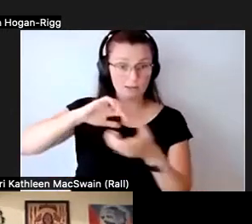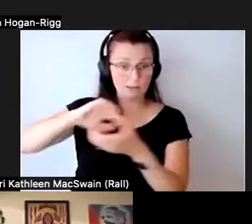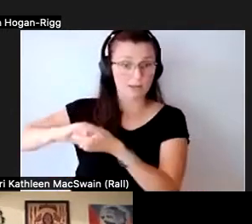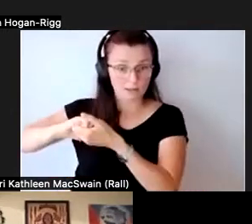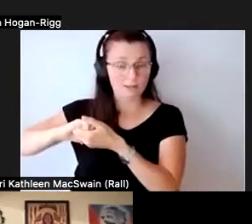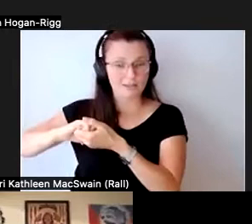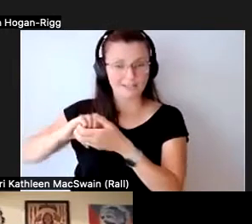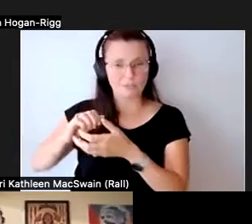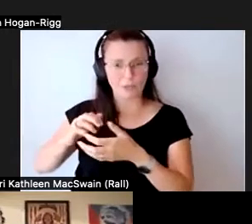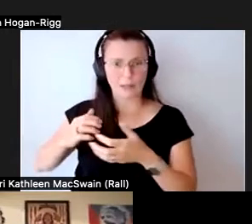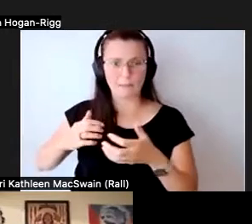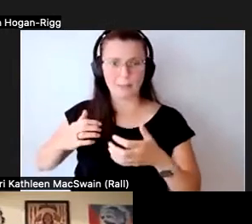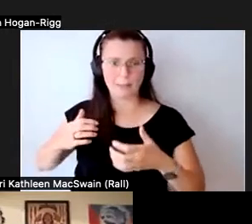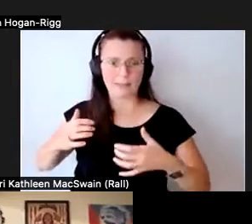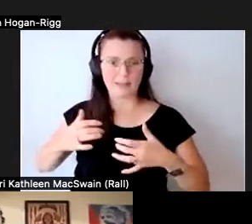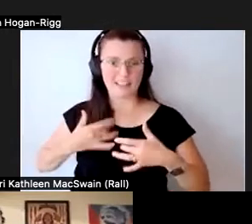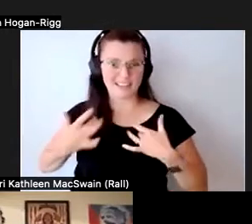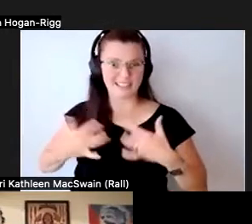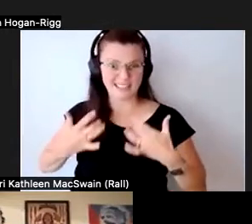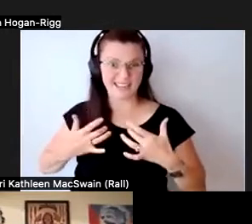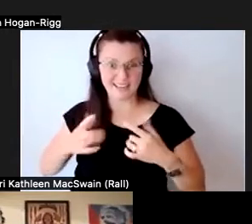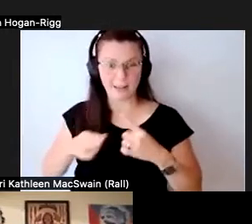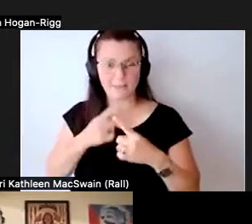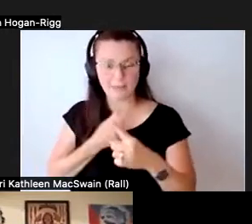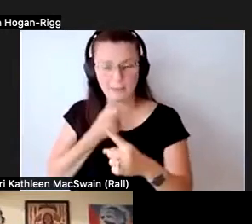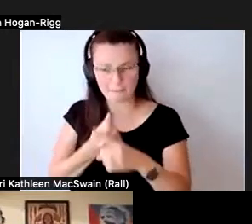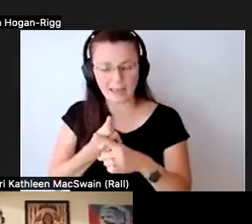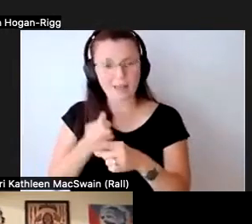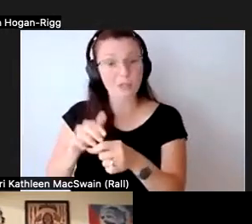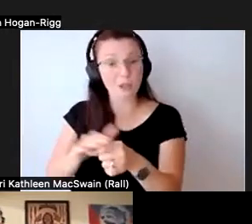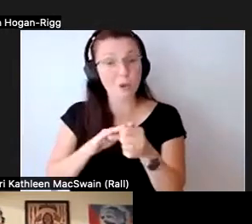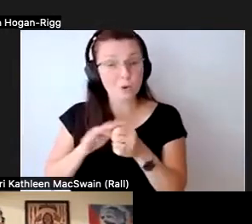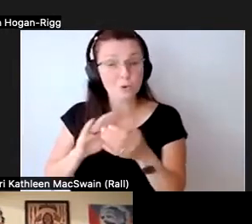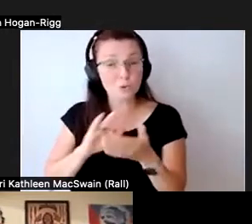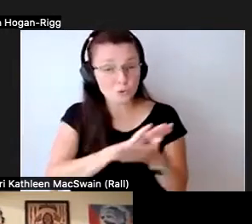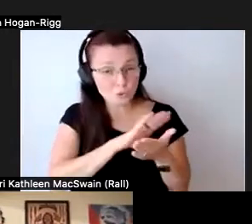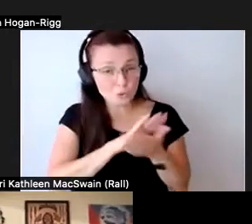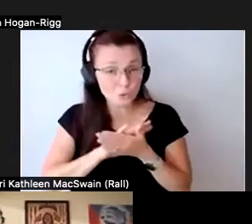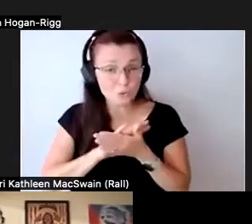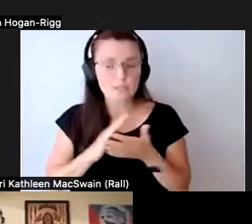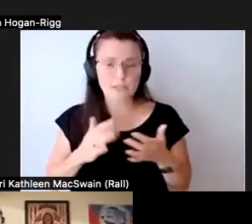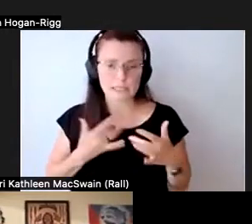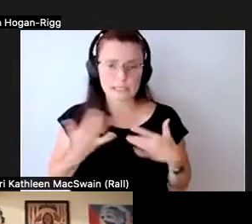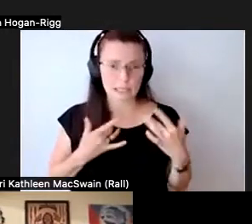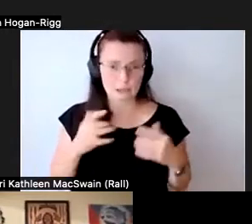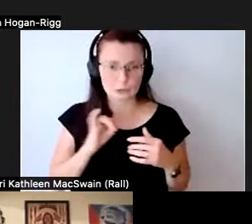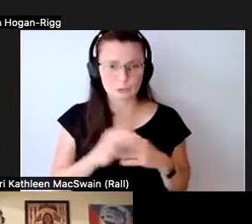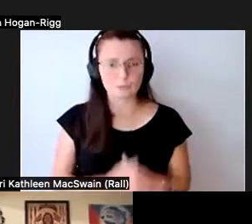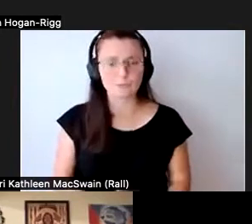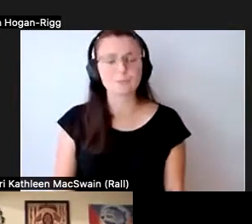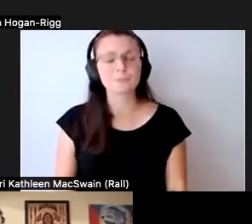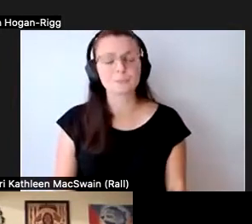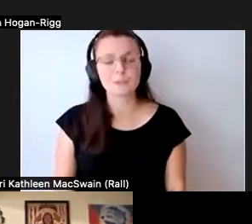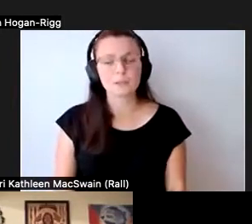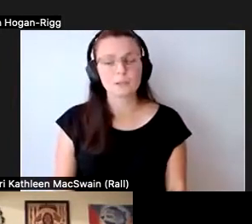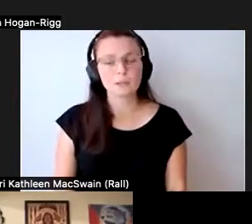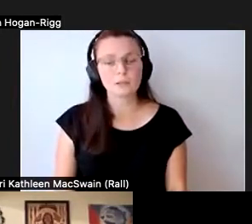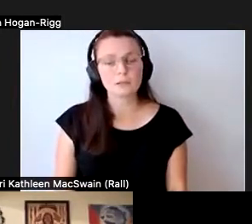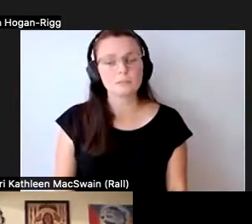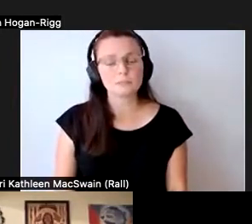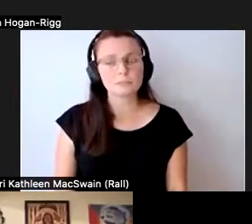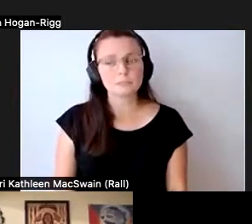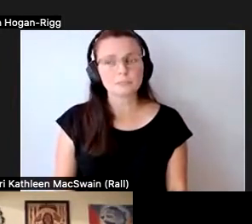had. The local schools are excited. So, you know, the reality is that the impact